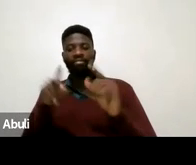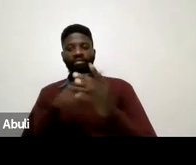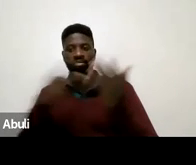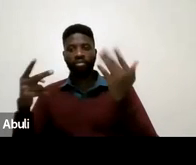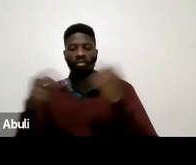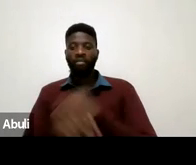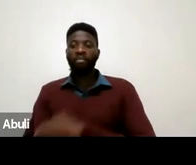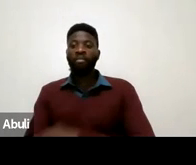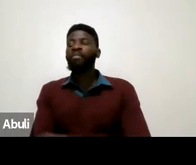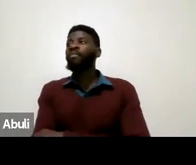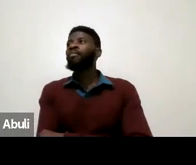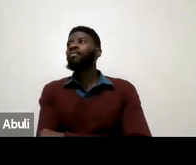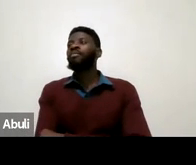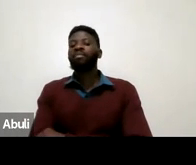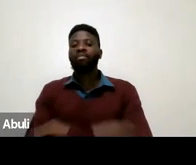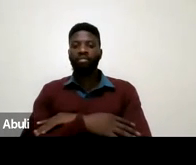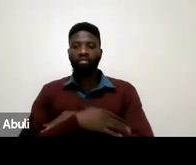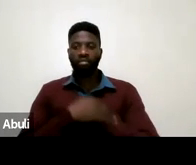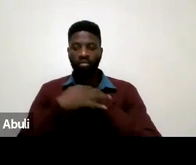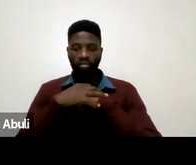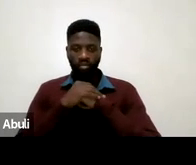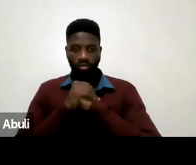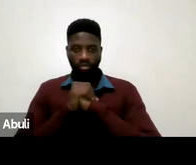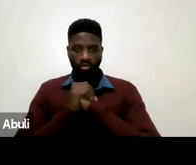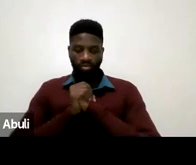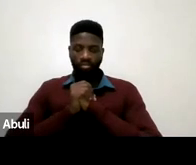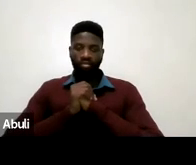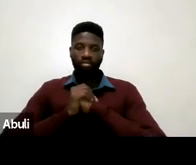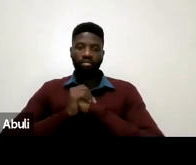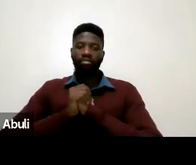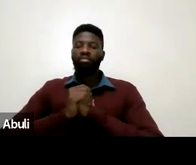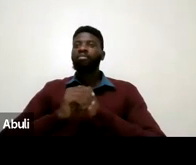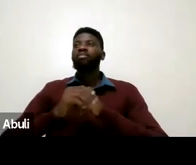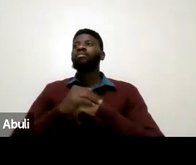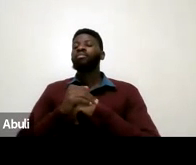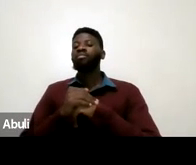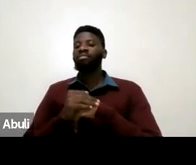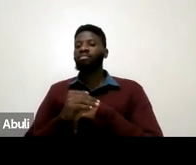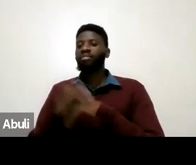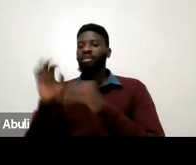A perfect example, my friend. I believe this is what we get from USIU. I confirm. Are you from